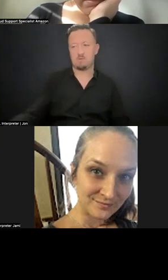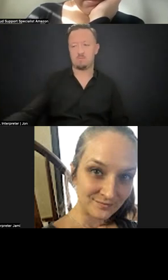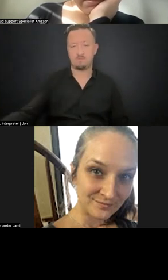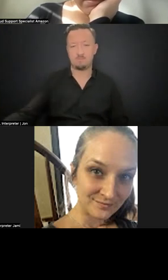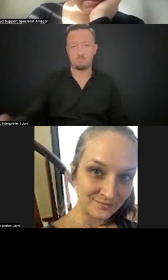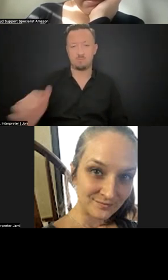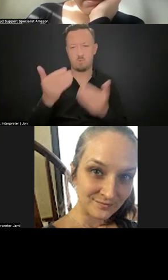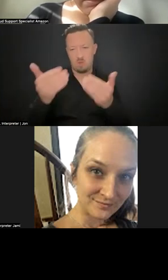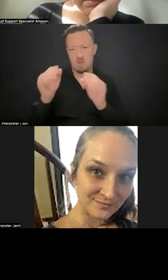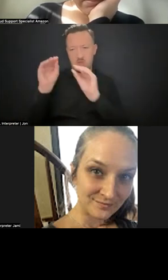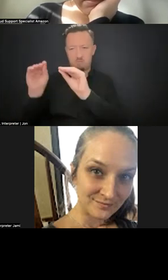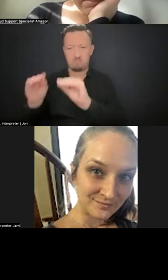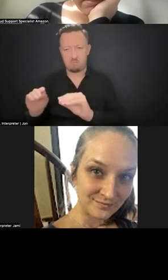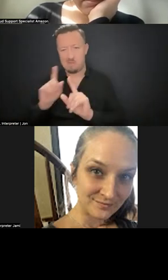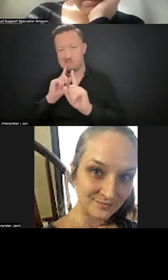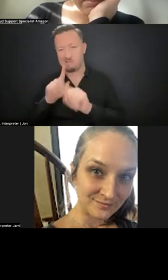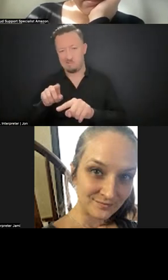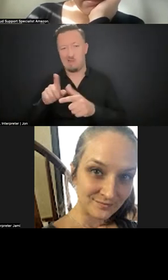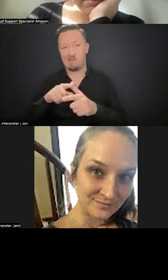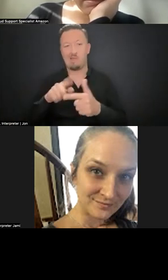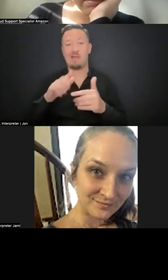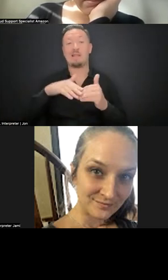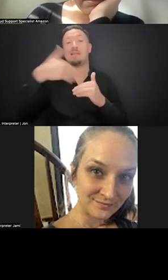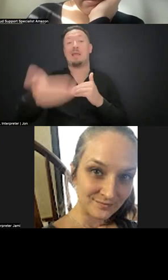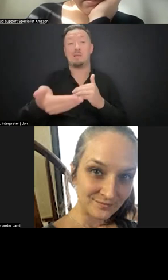then our next topic we will look at